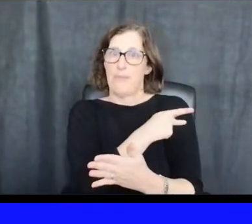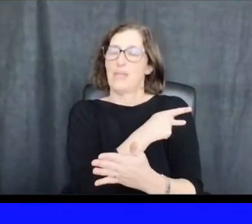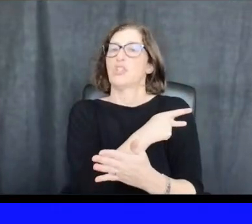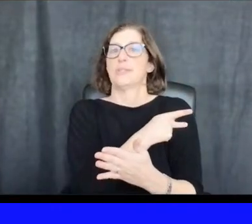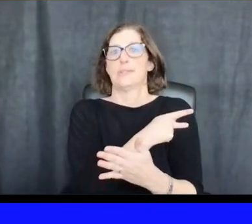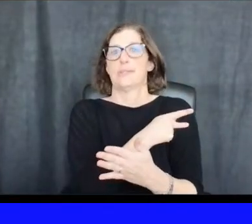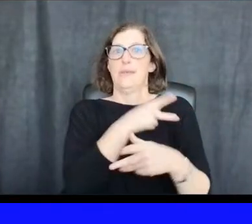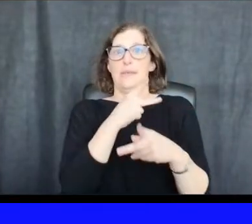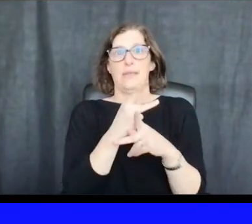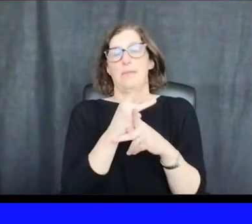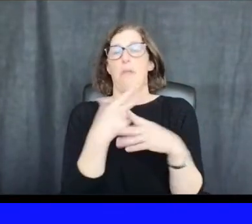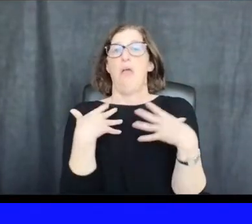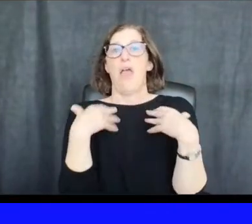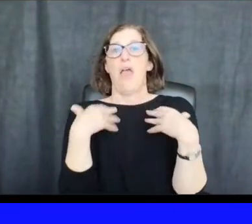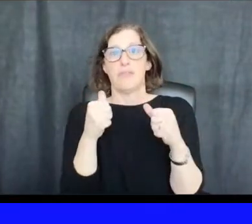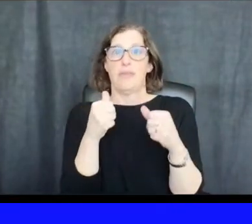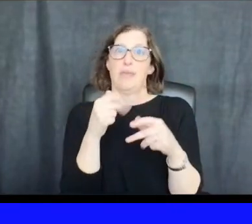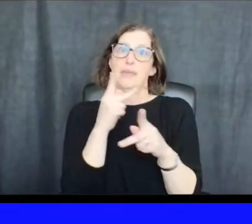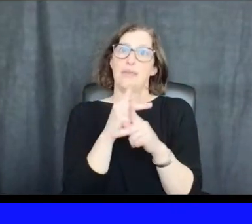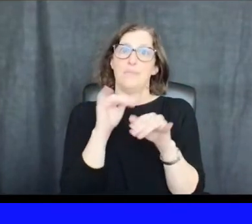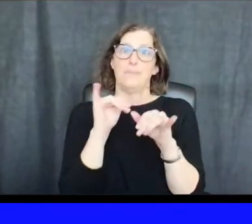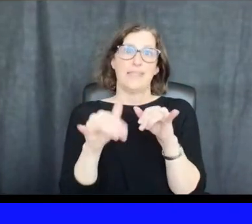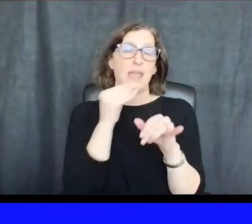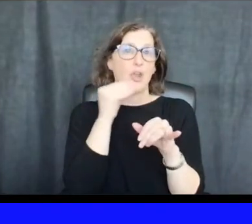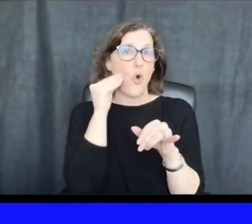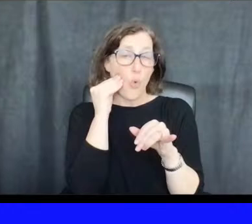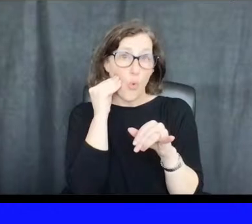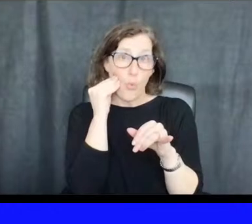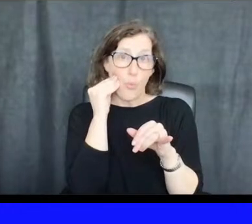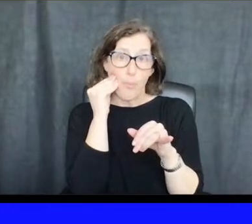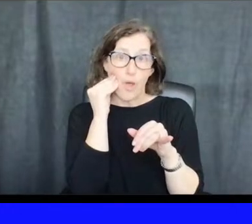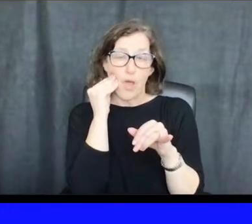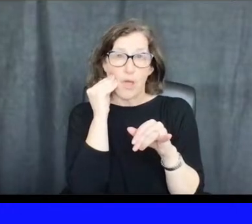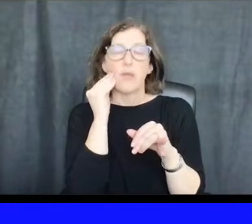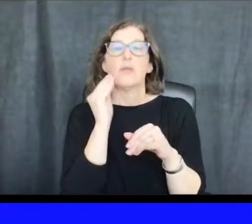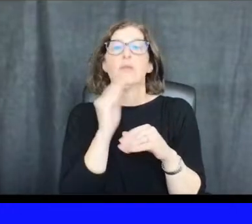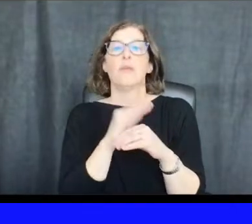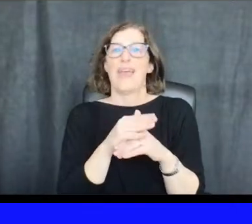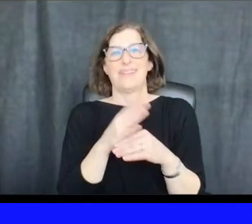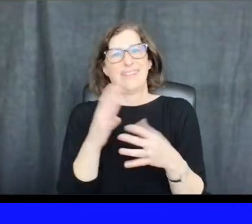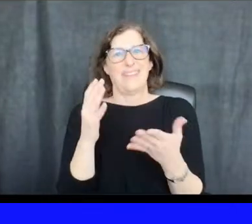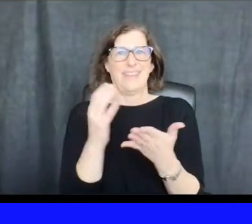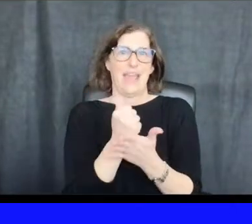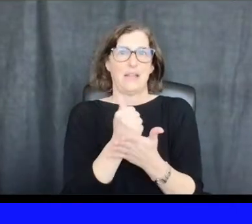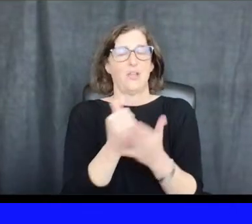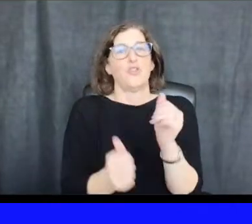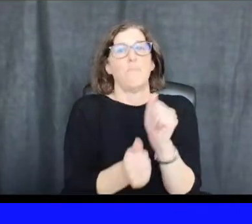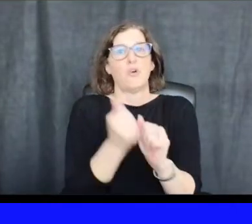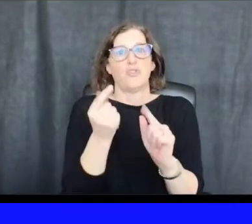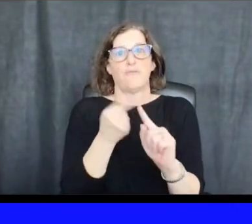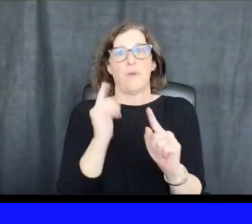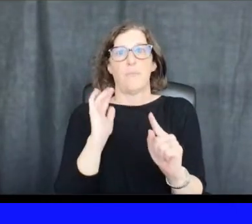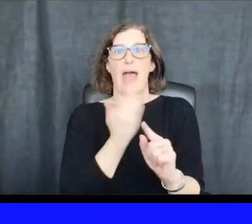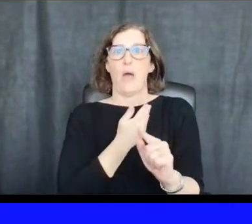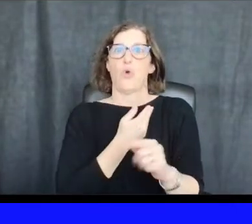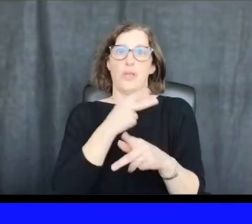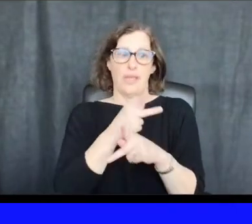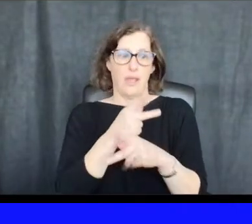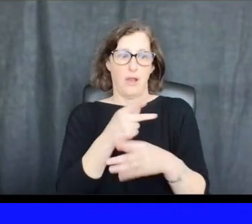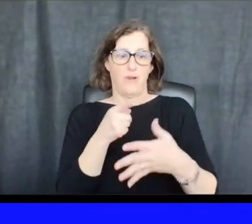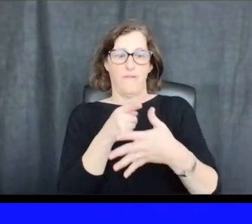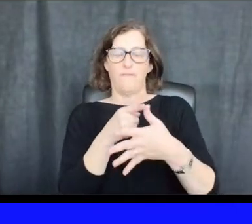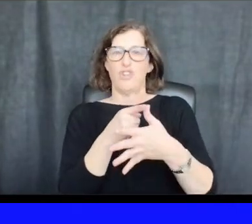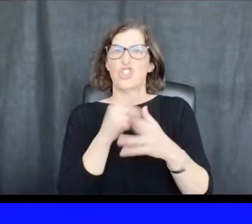will provide that care, they're confident in that. So what we've done is we've introduced virtual express care to them. This is not a